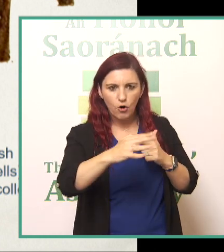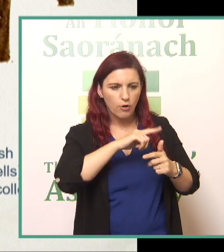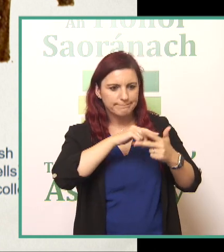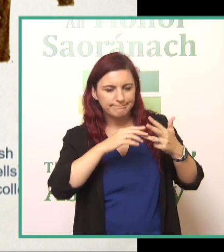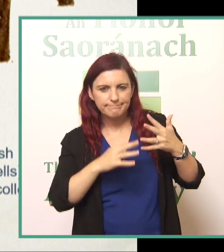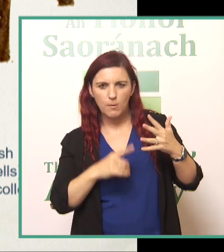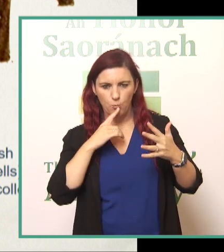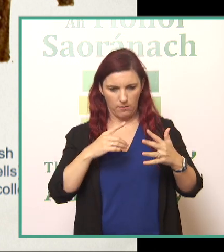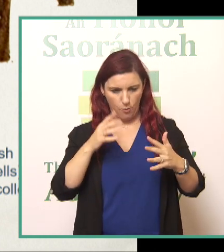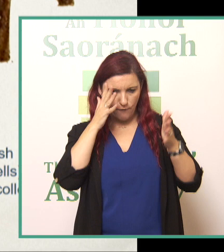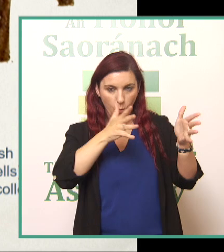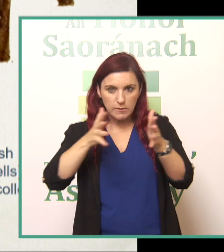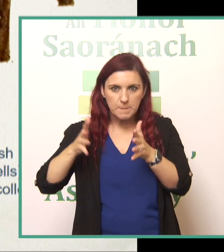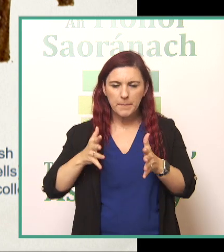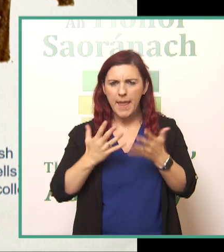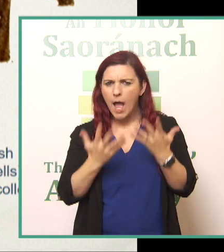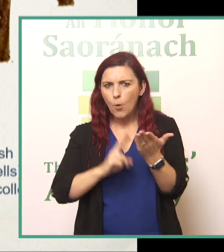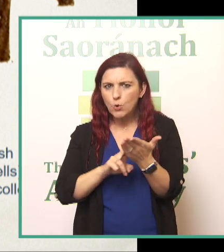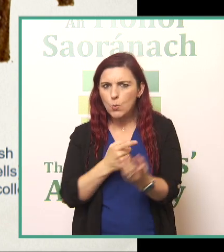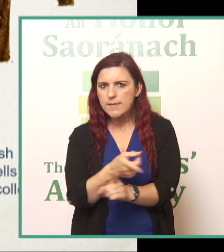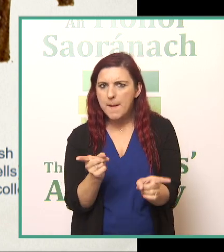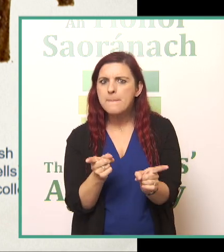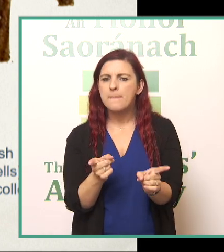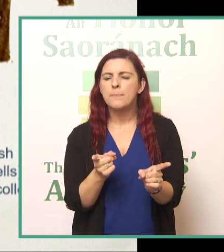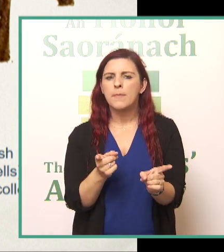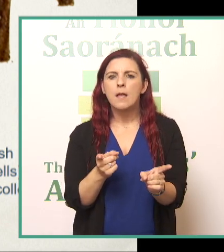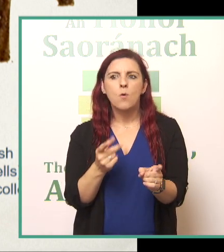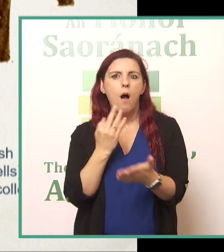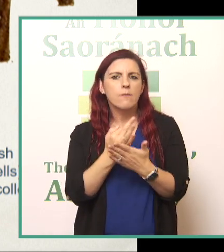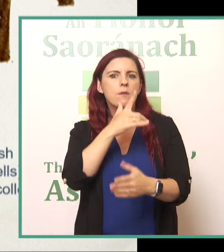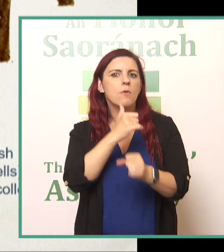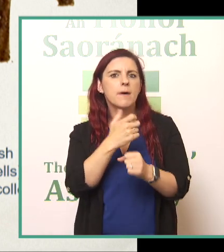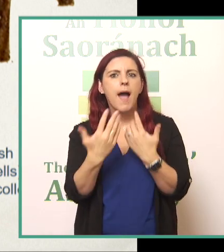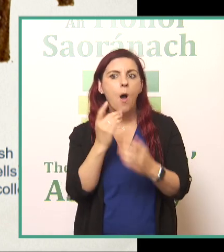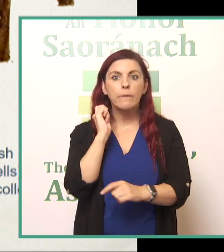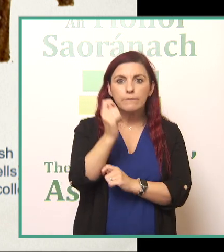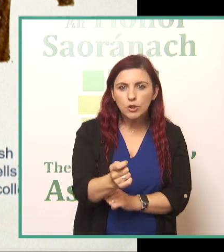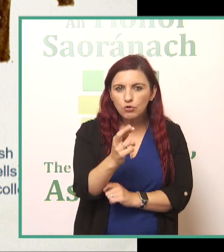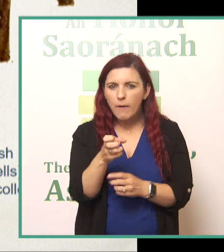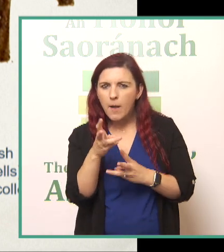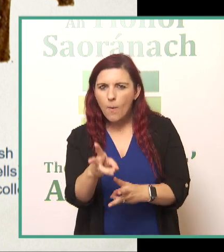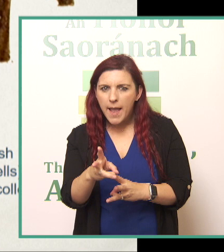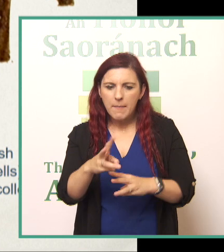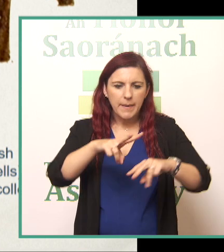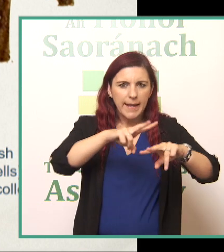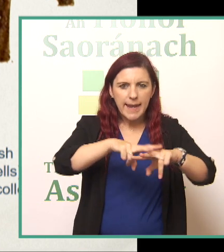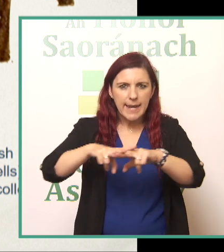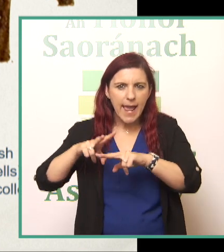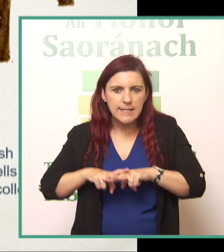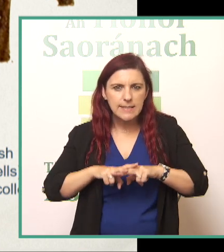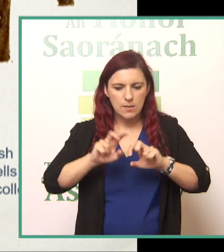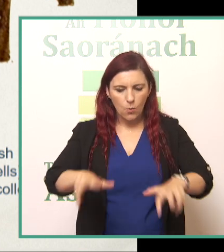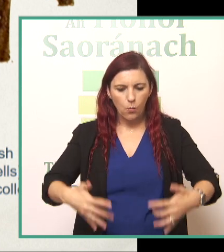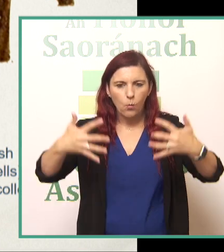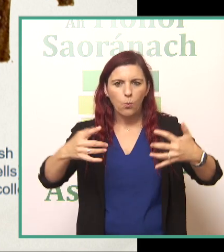they think about how can you exploit them. So there's quite a lot about fishing techniques, the use of nets, of weirs, but they're